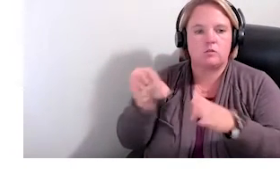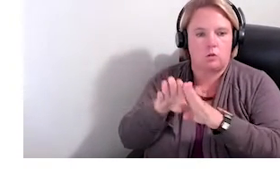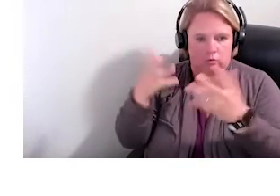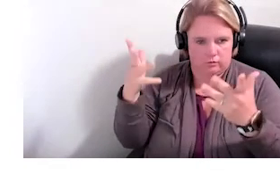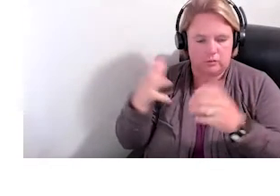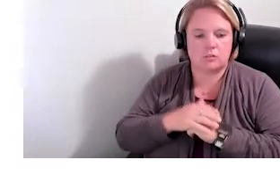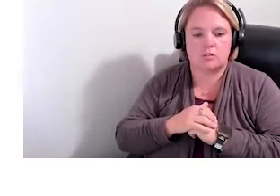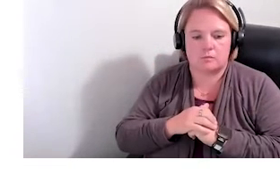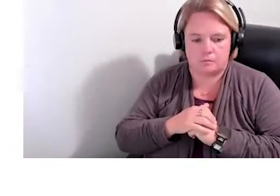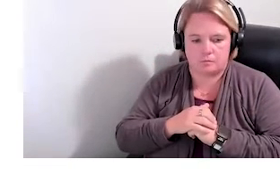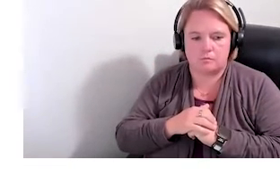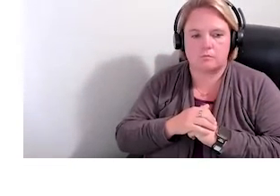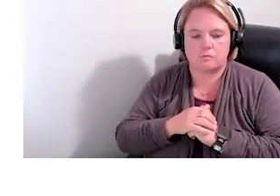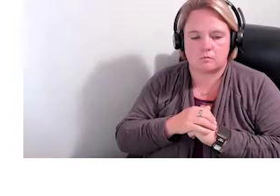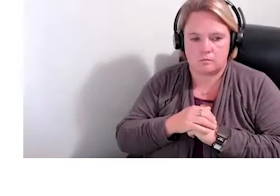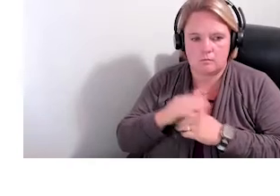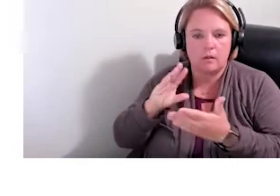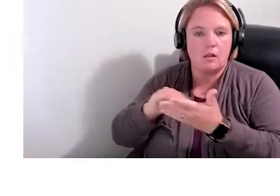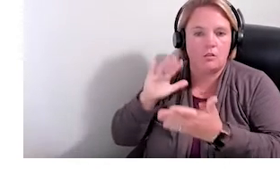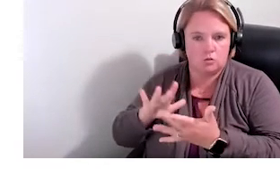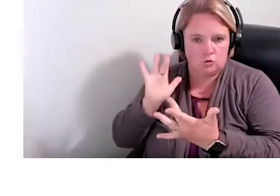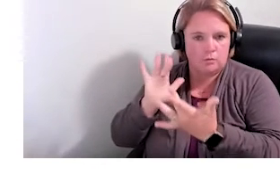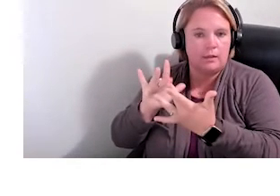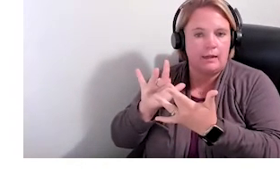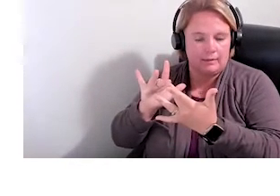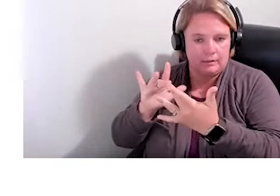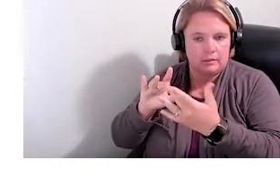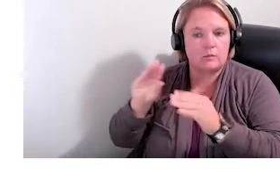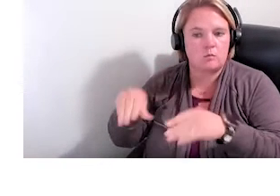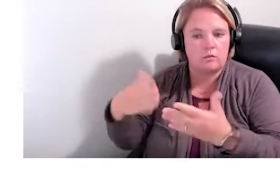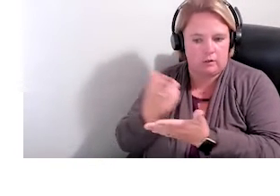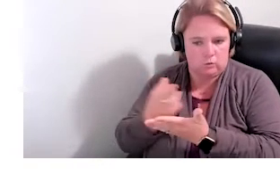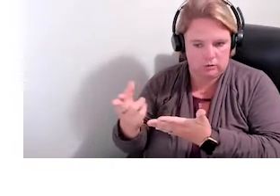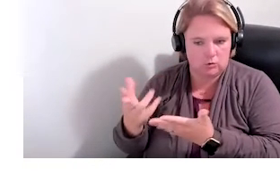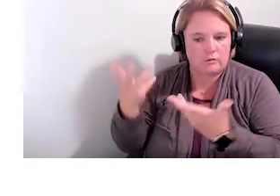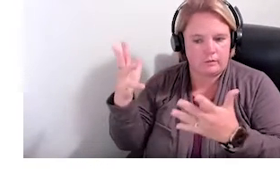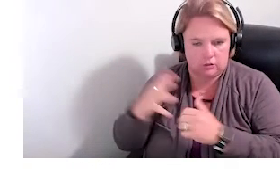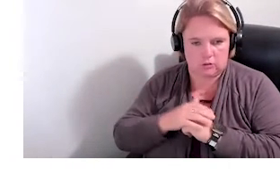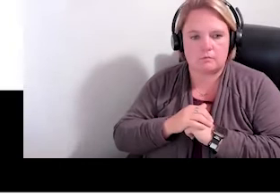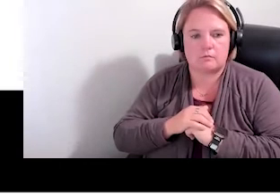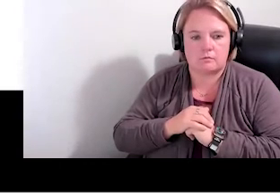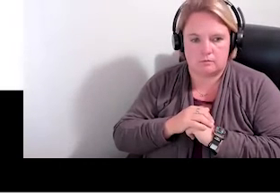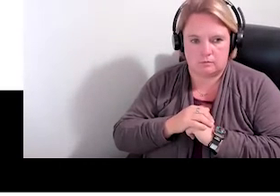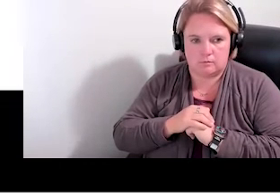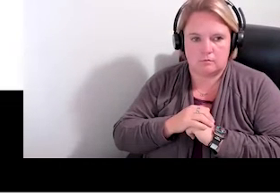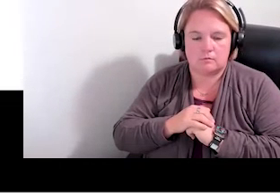and the student has been reached out and provide the resources that the student needs.